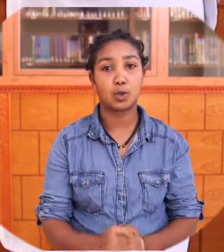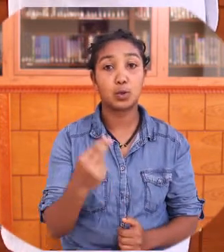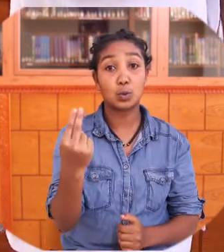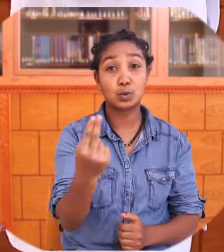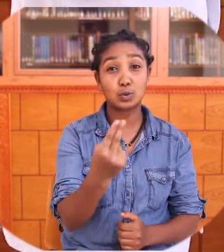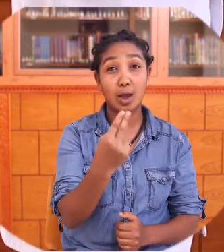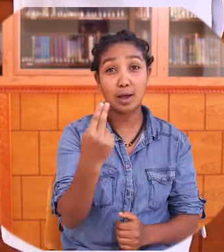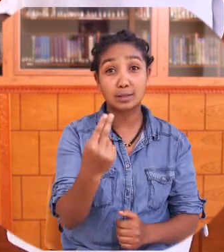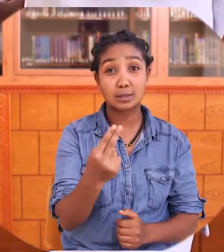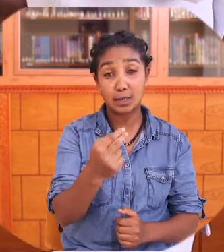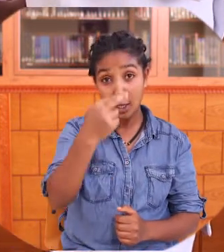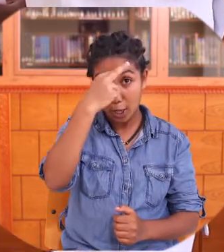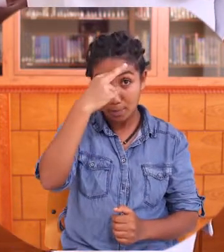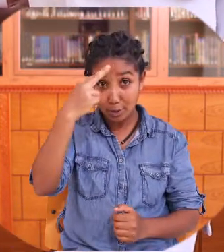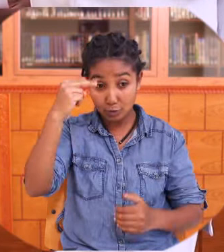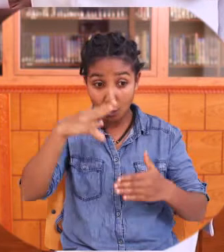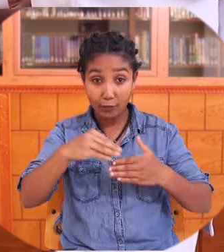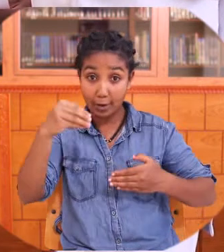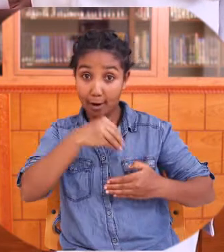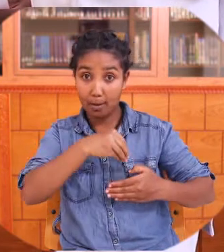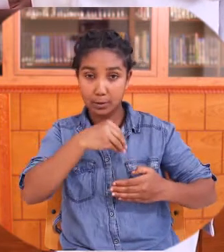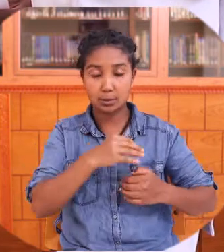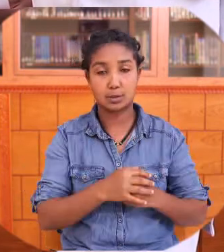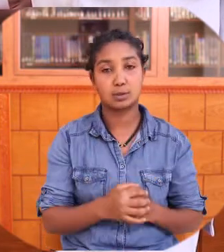used as a means of income,